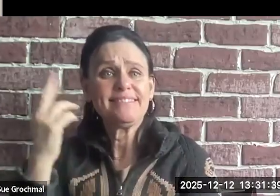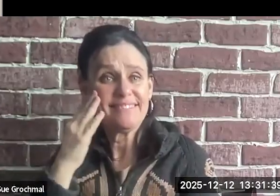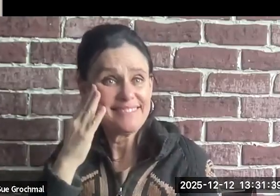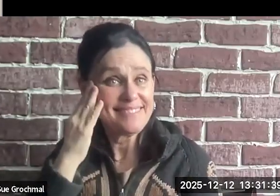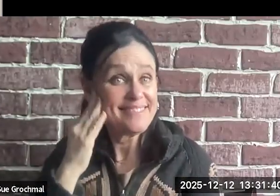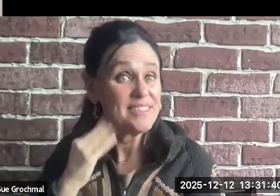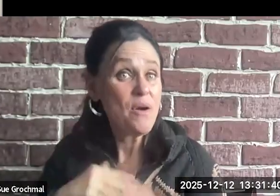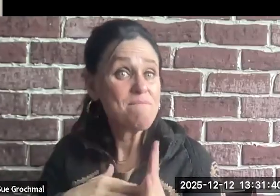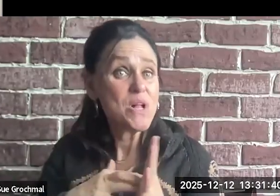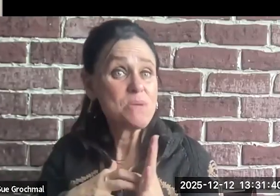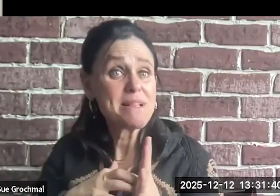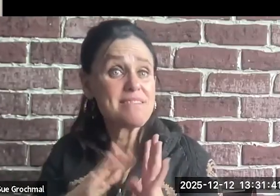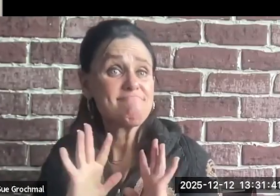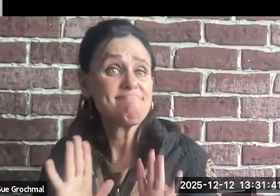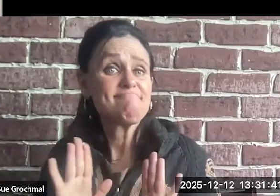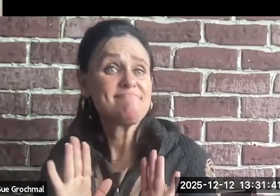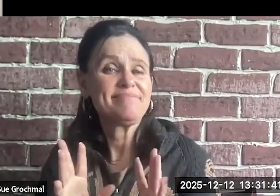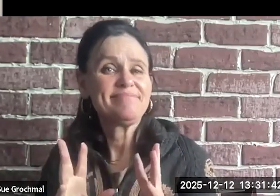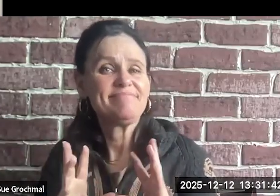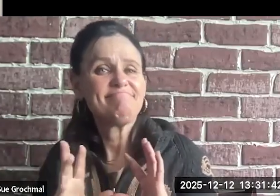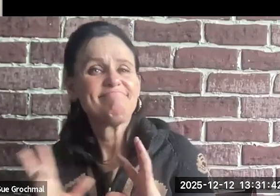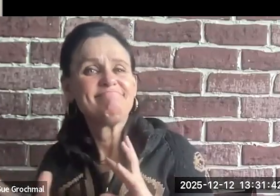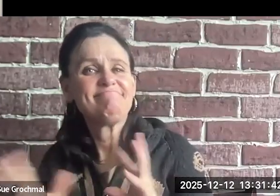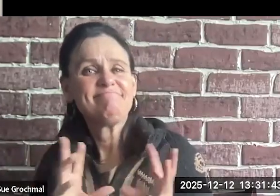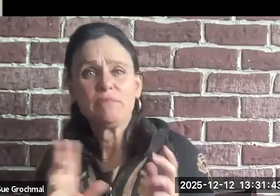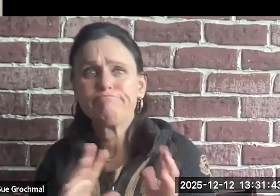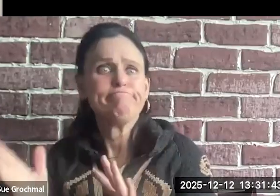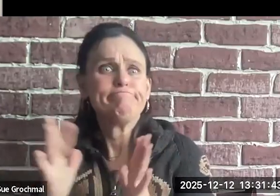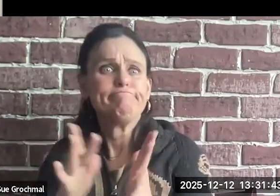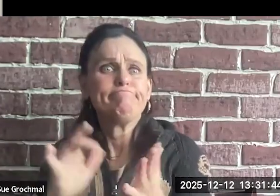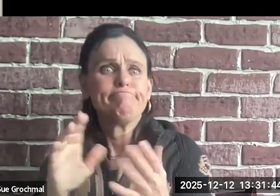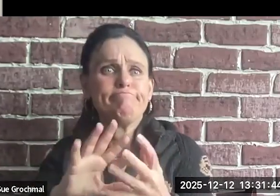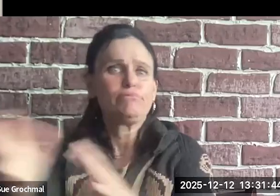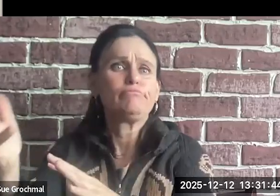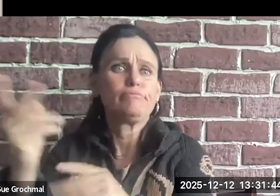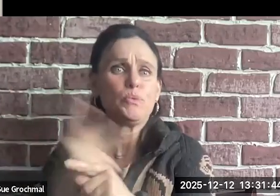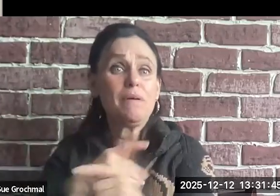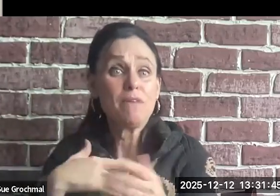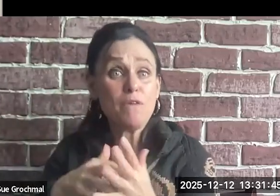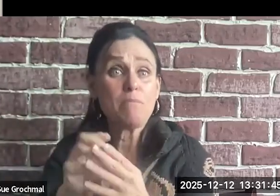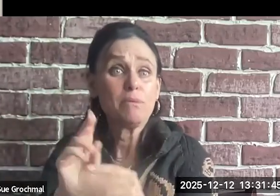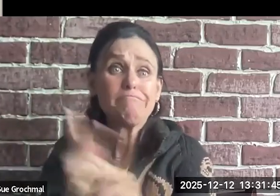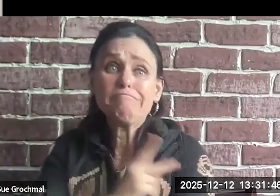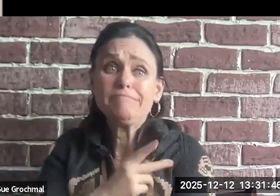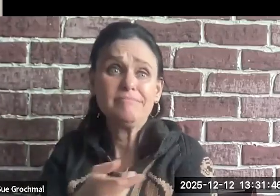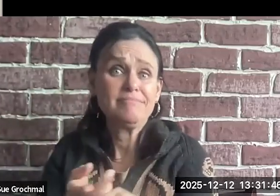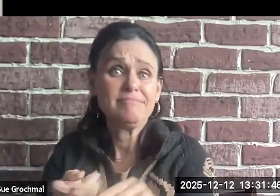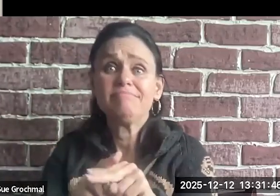So vulnerabilities can really be exacerbated in times of crisis, in times of emergency, as we